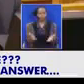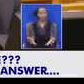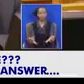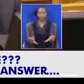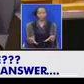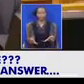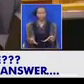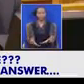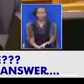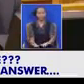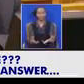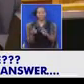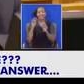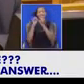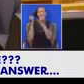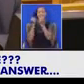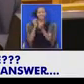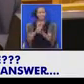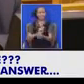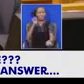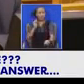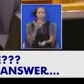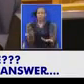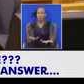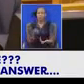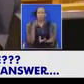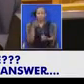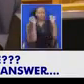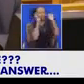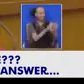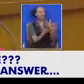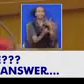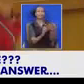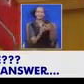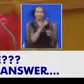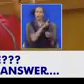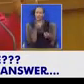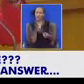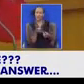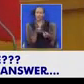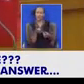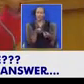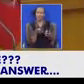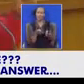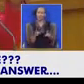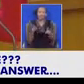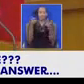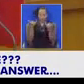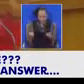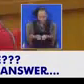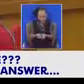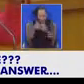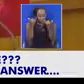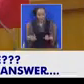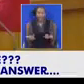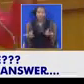are the motive forces of the National Democratic Revolution, which you went to prison for? The motive forces of the National Democratic